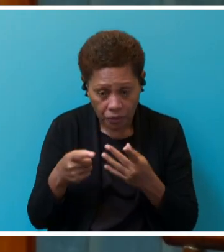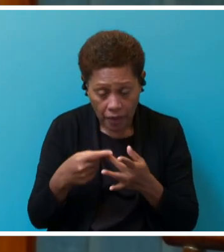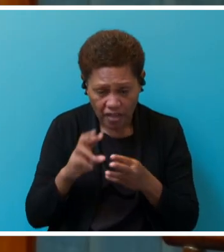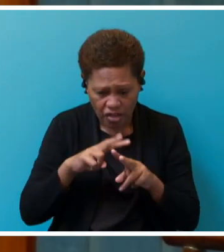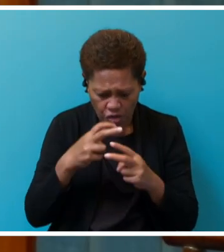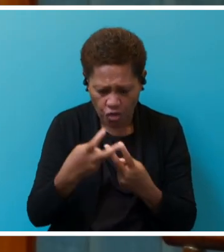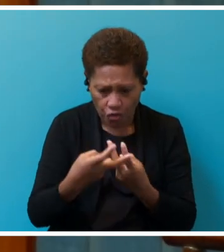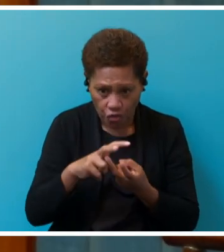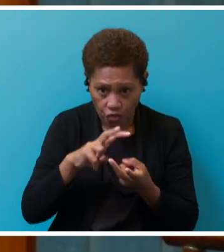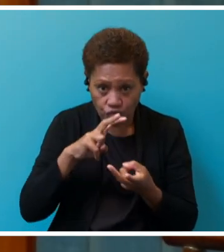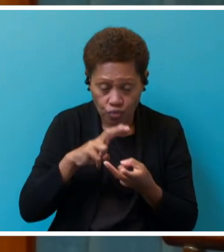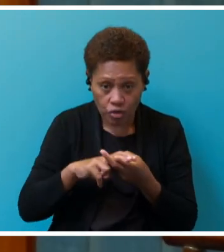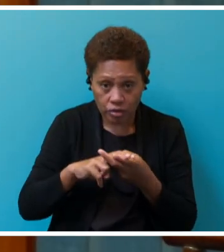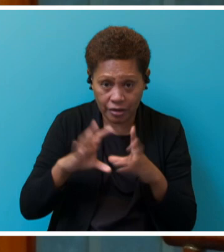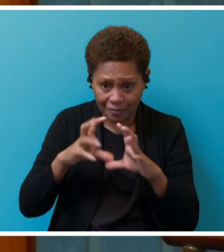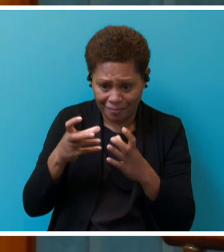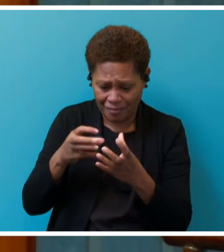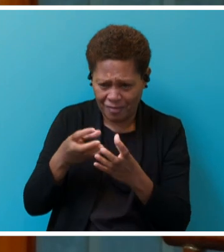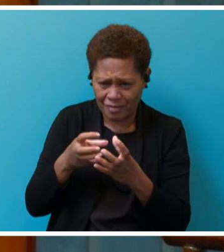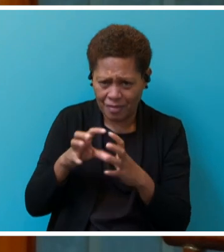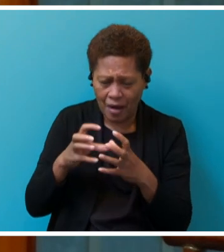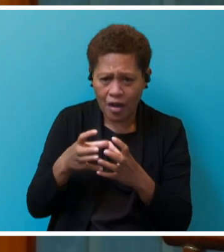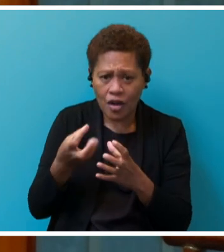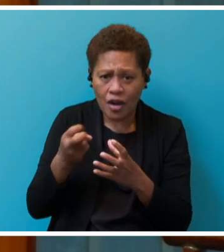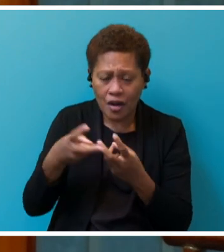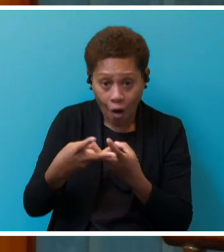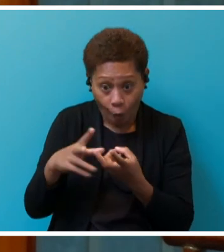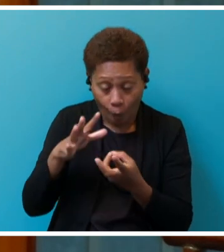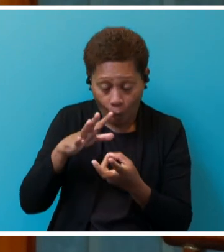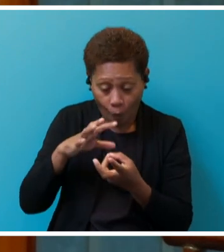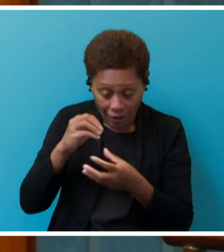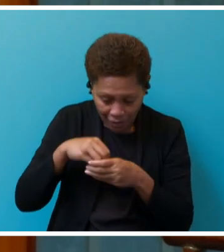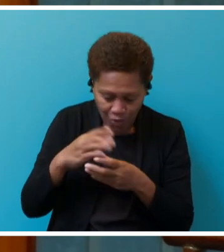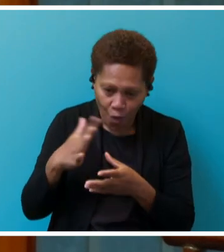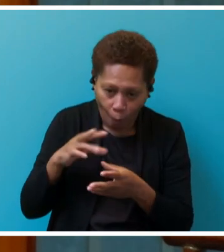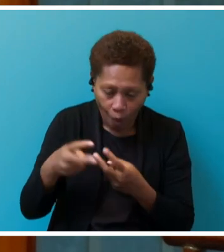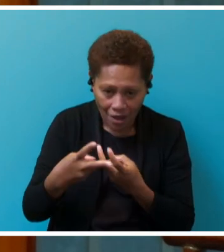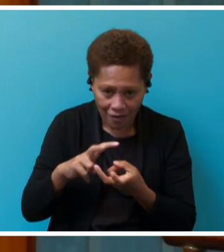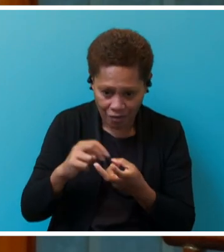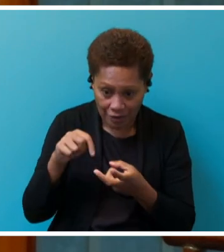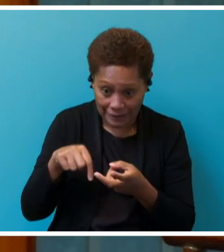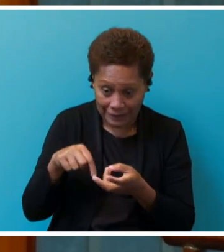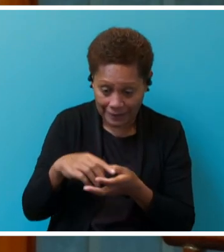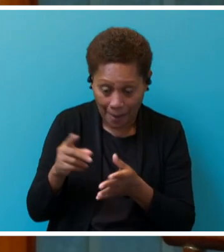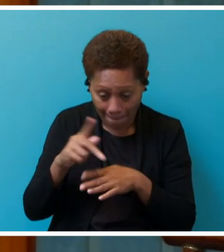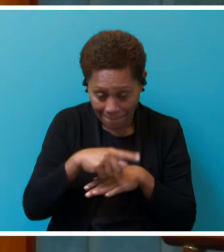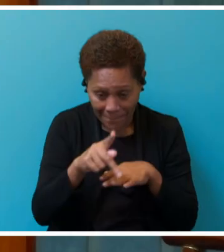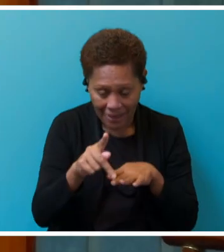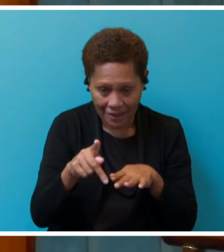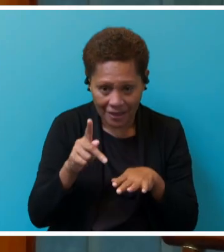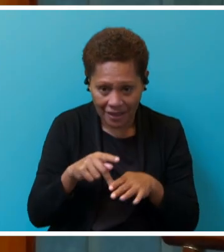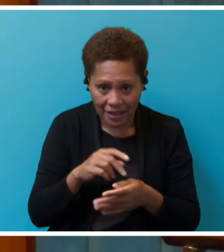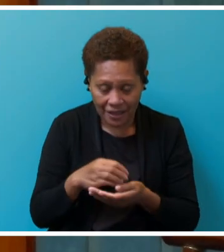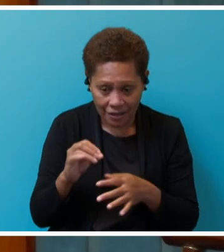fruit. The vision is clear: to make Fiji a hub for premium tropical produce in the Pacific, driven